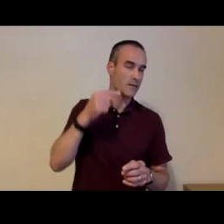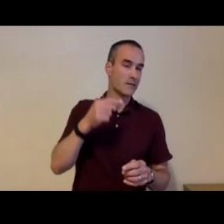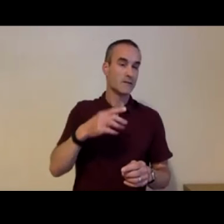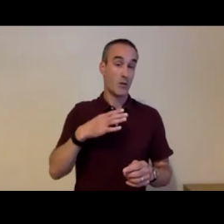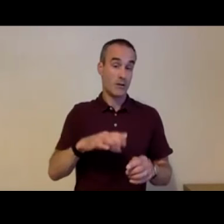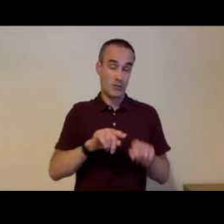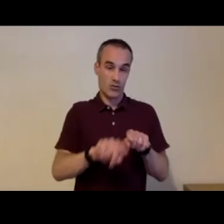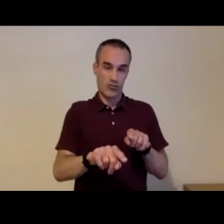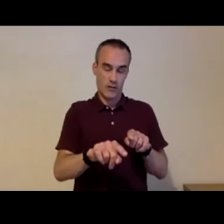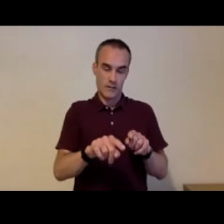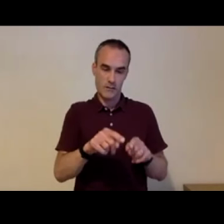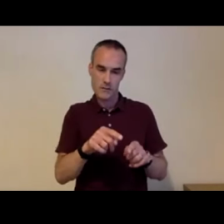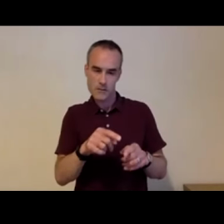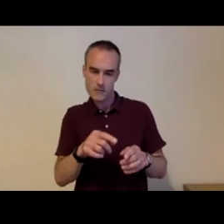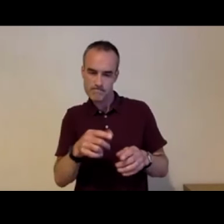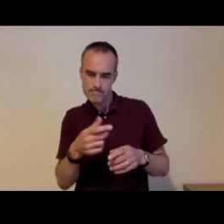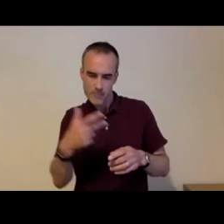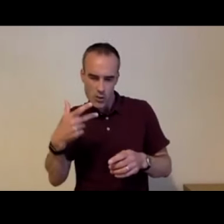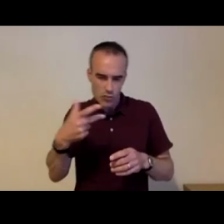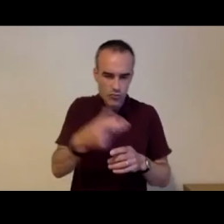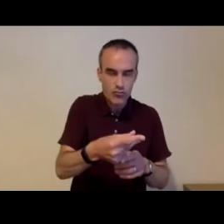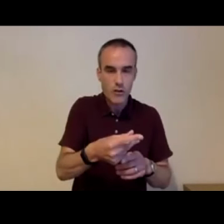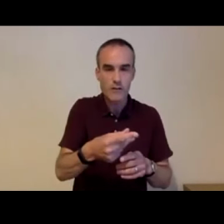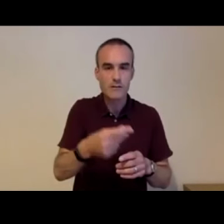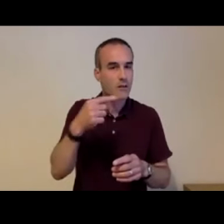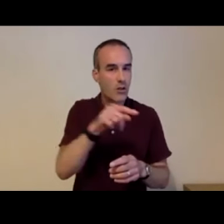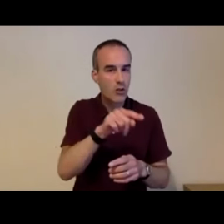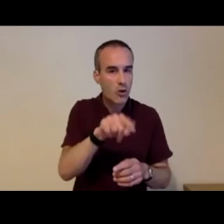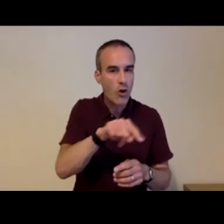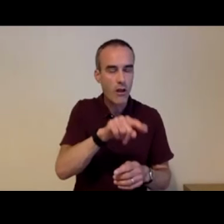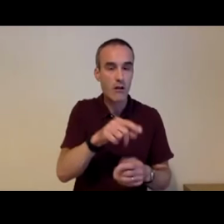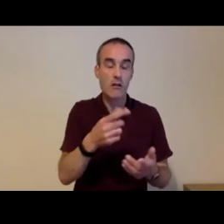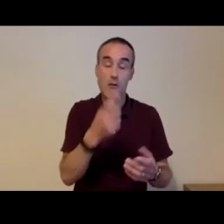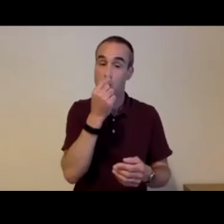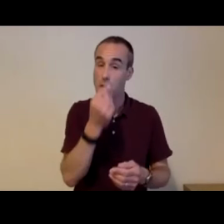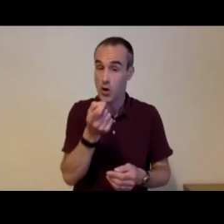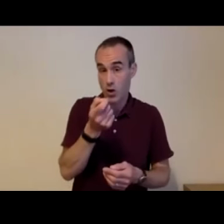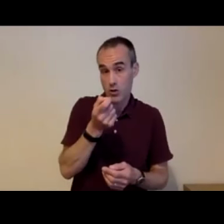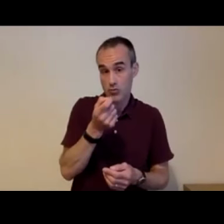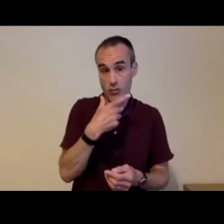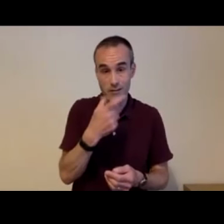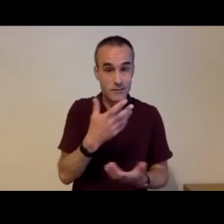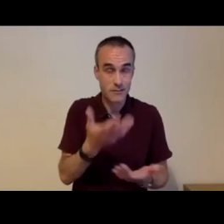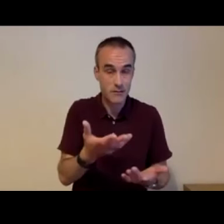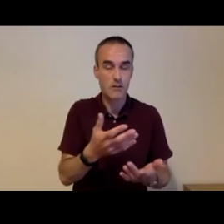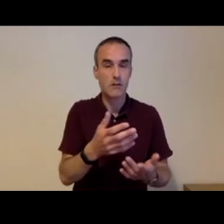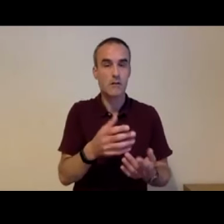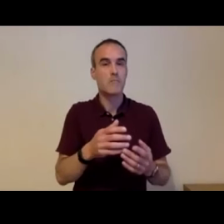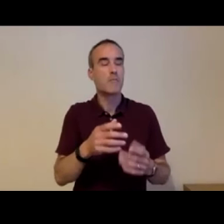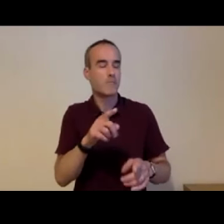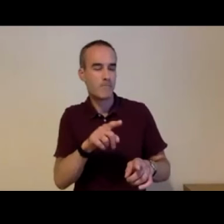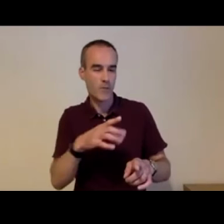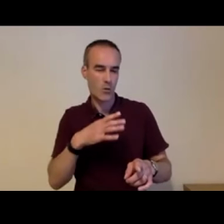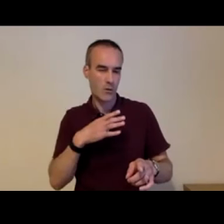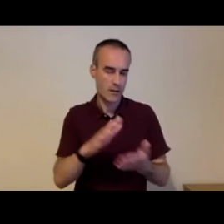into the cochlea in a titrated, known and careful fashion. There's lots to do, but lots of work